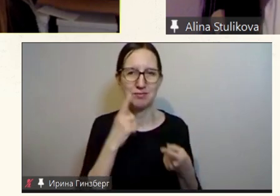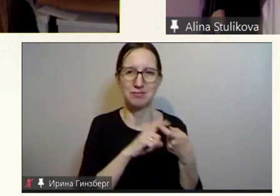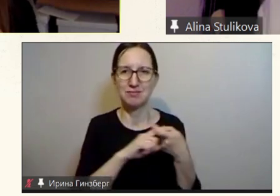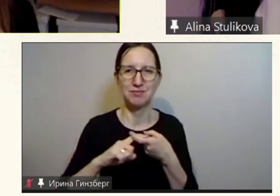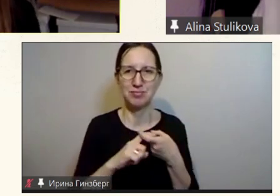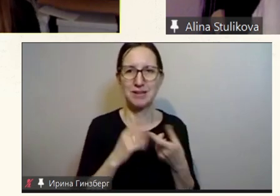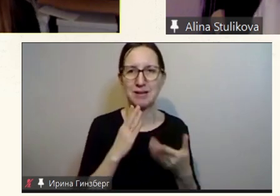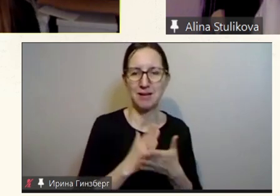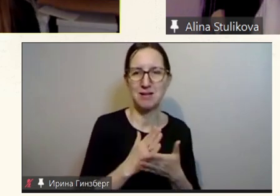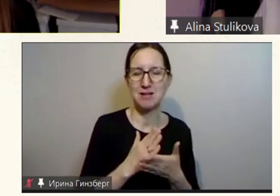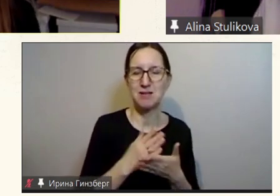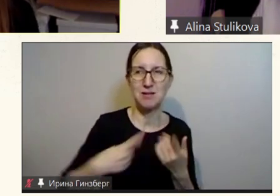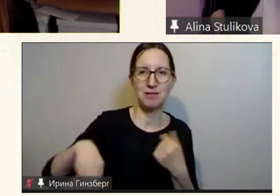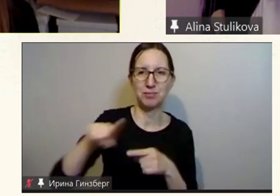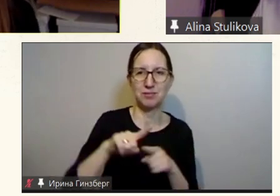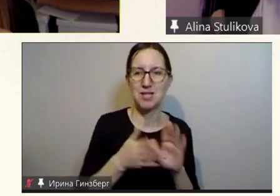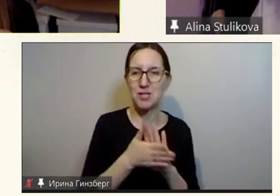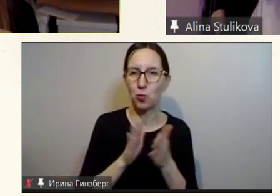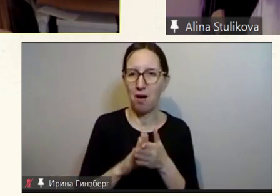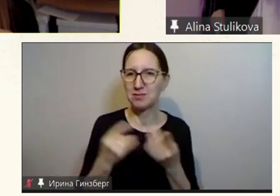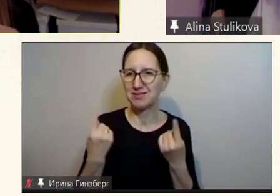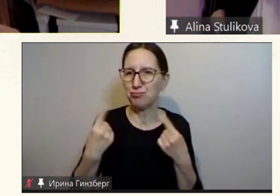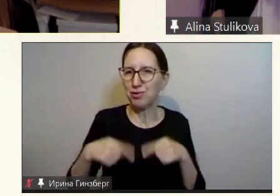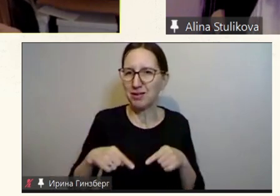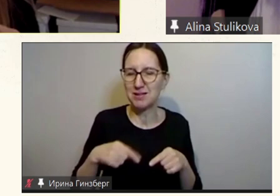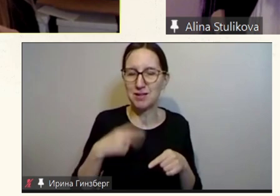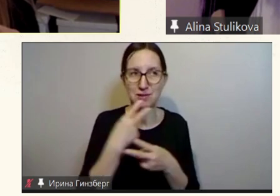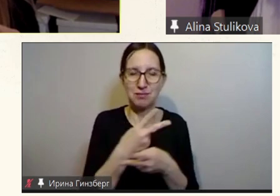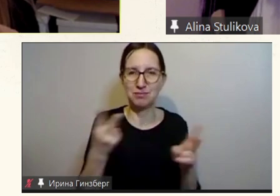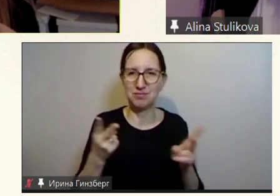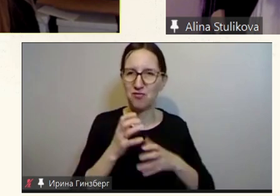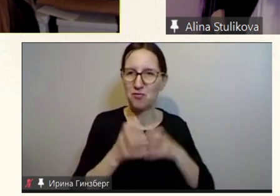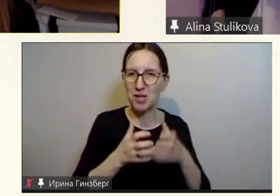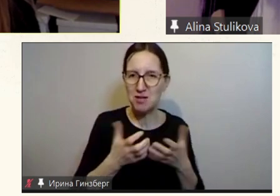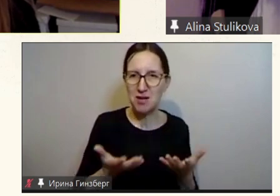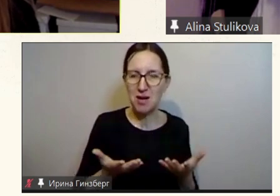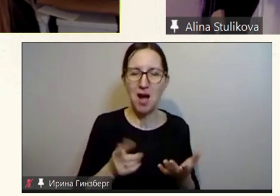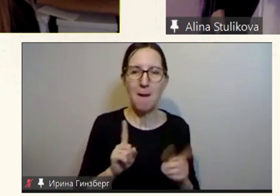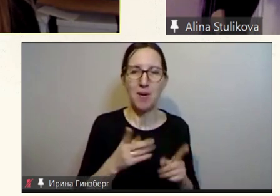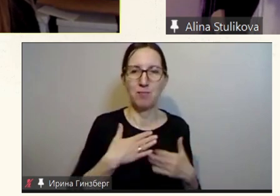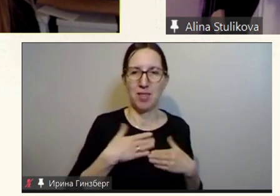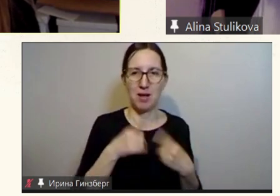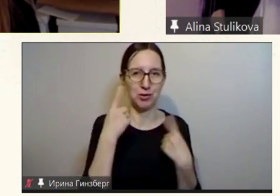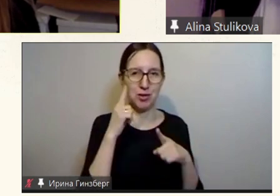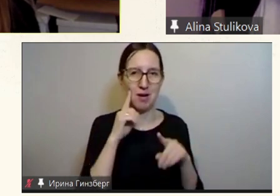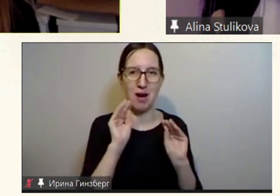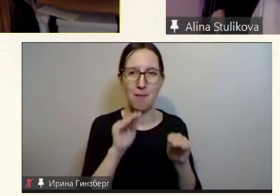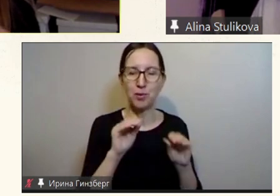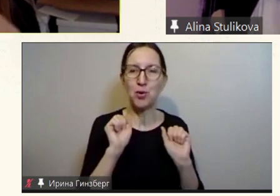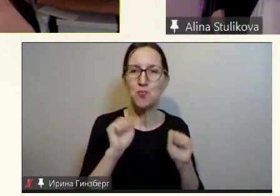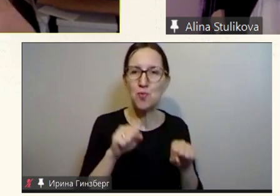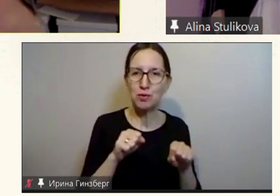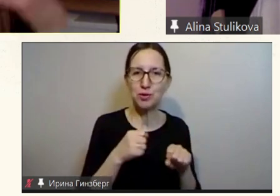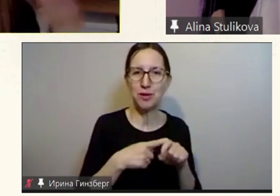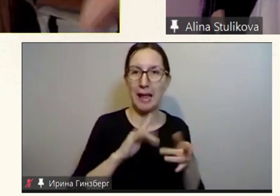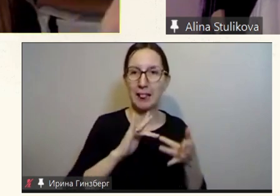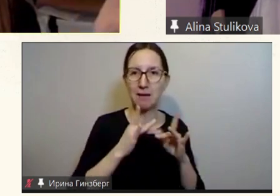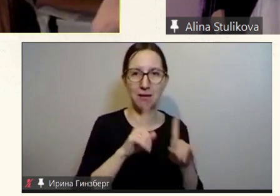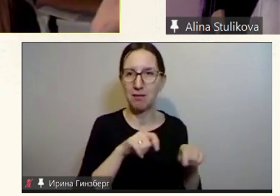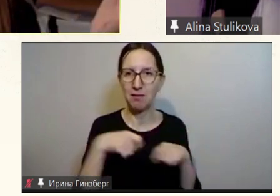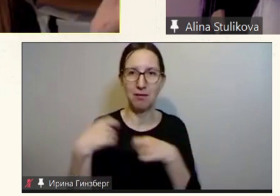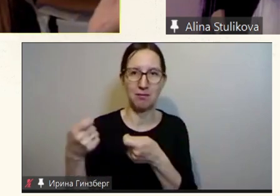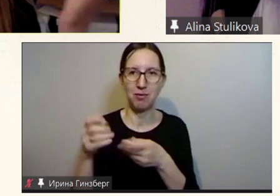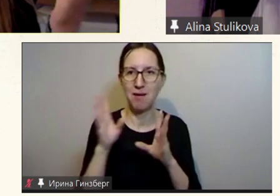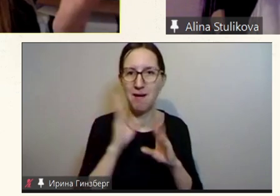it's transmissible via the internet. And so all of a sudden